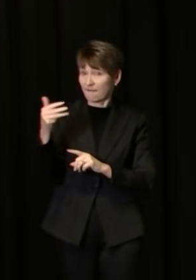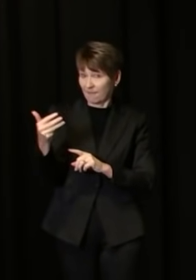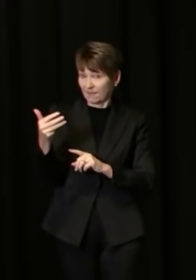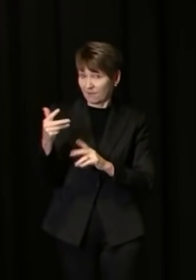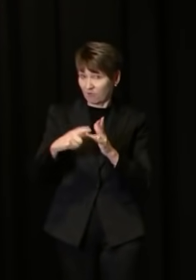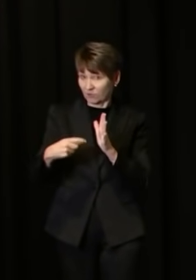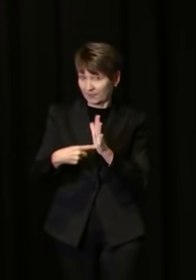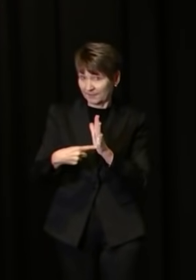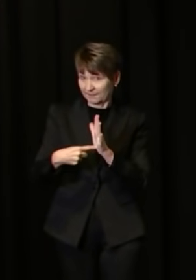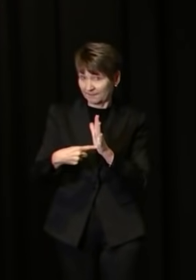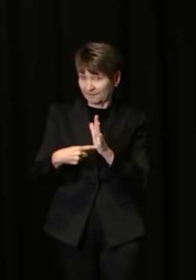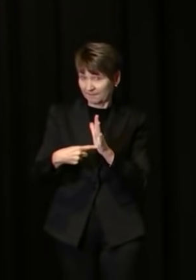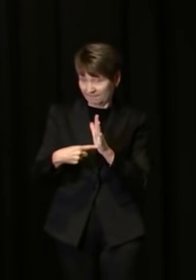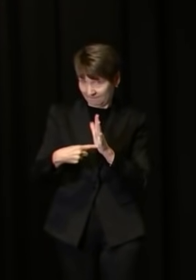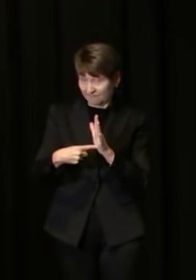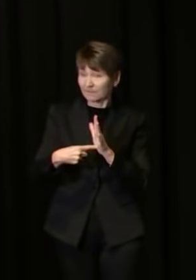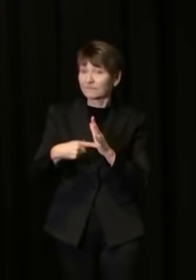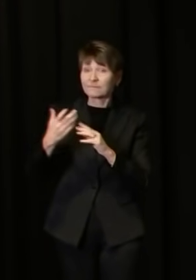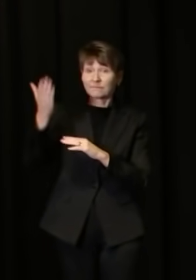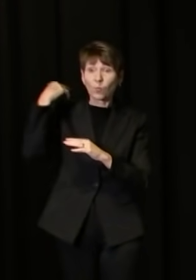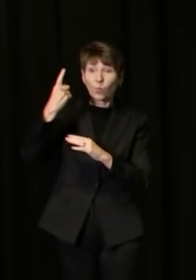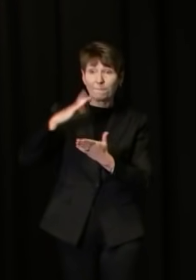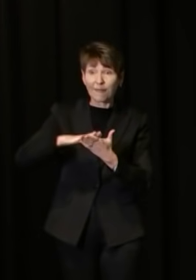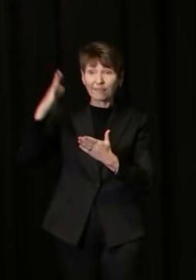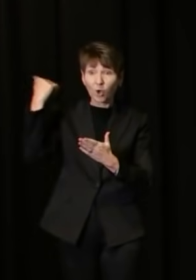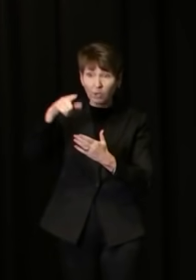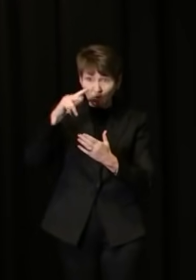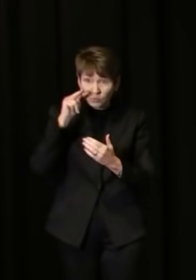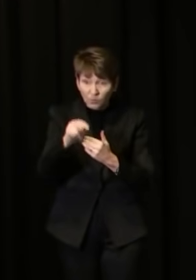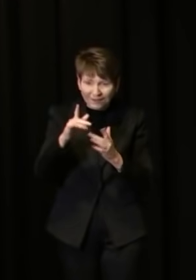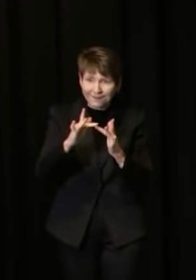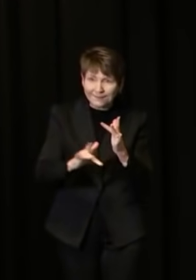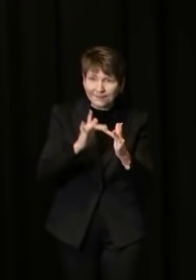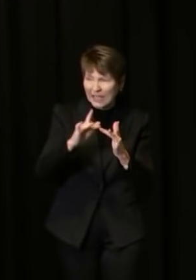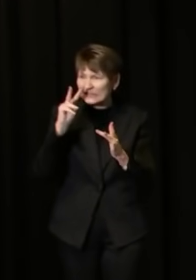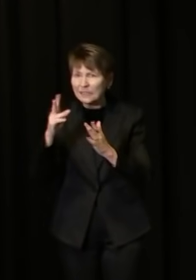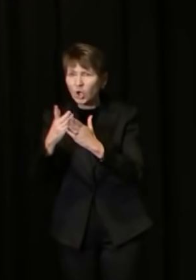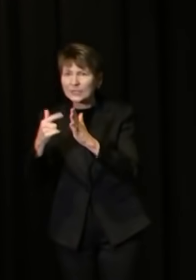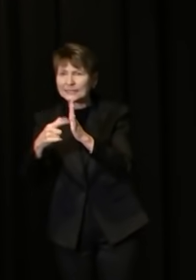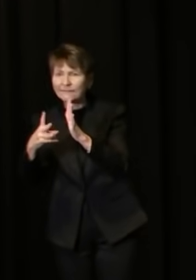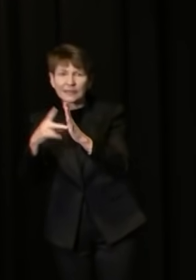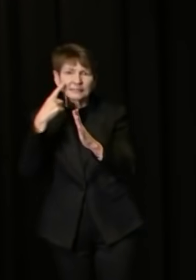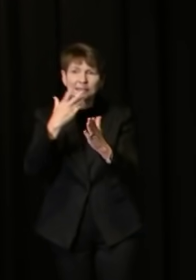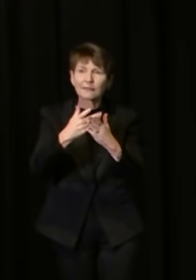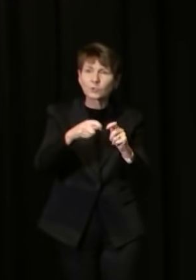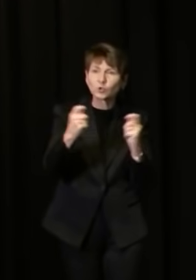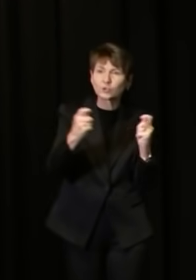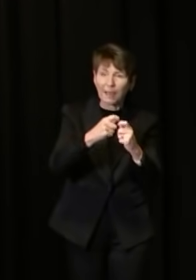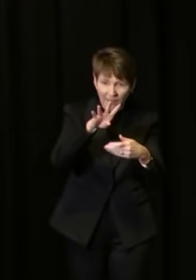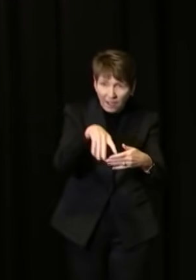we distributed over a month ago, and with some further